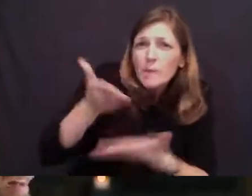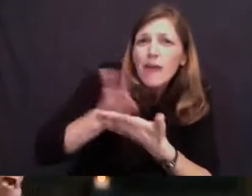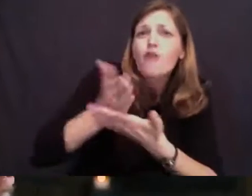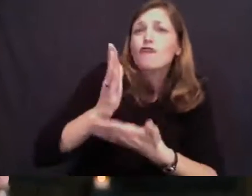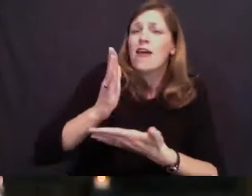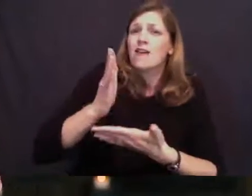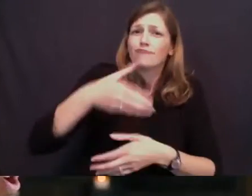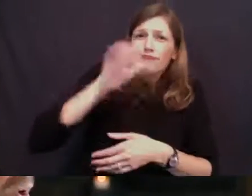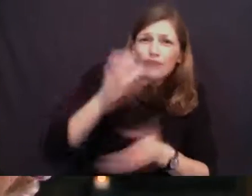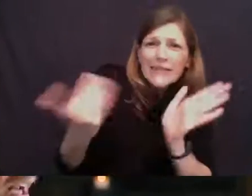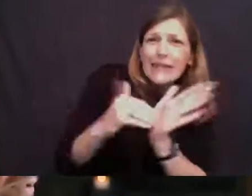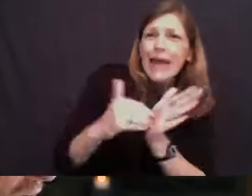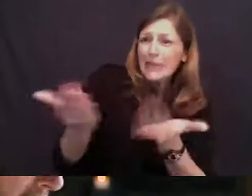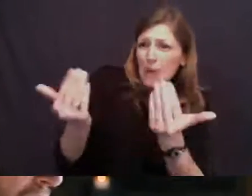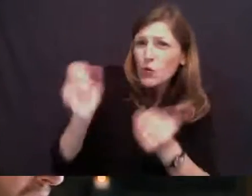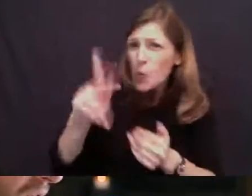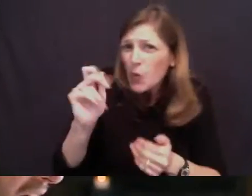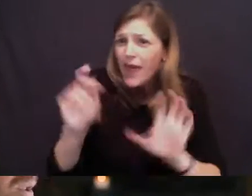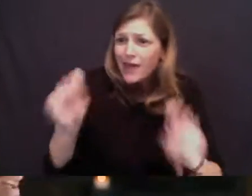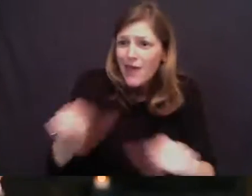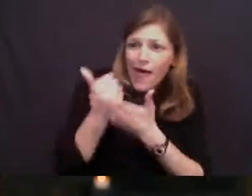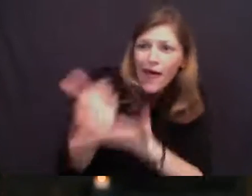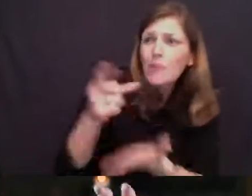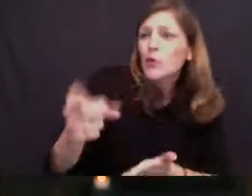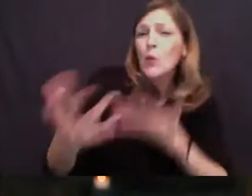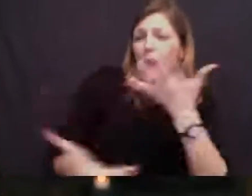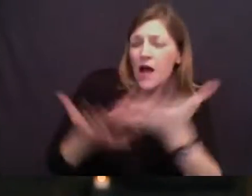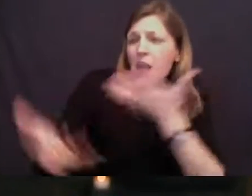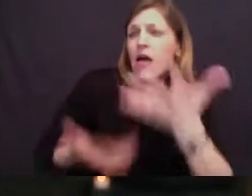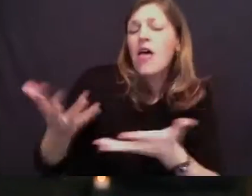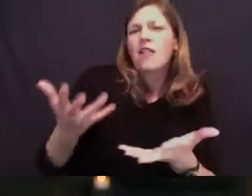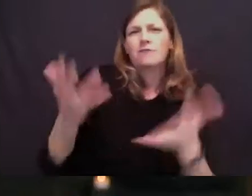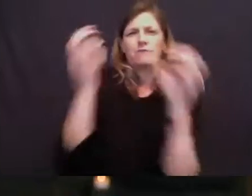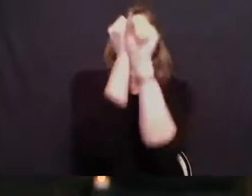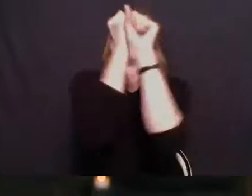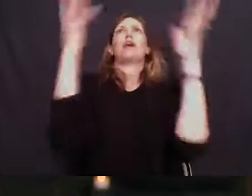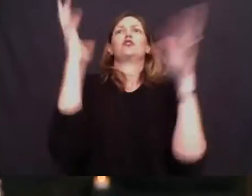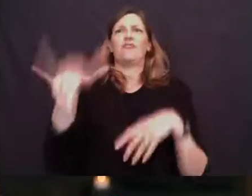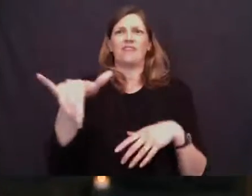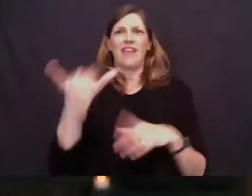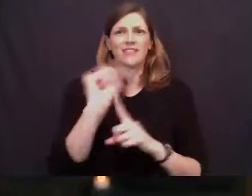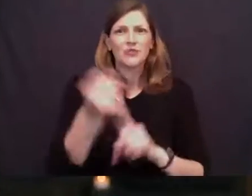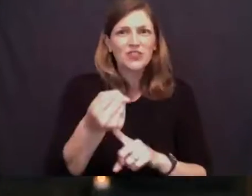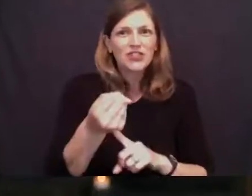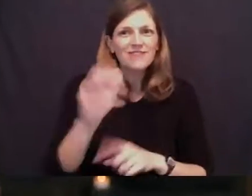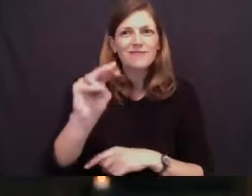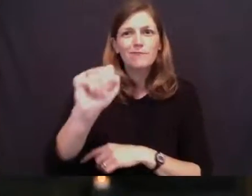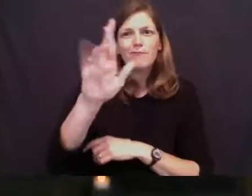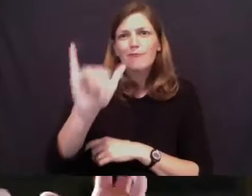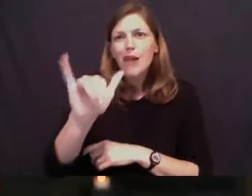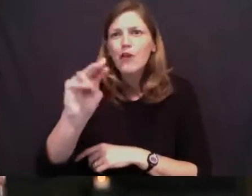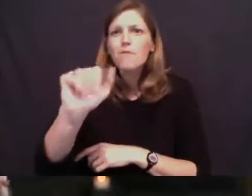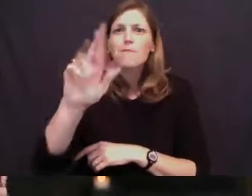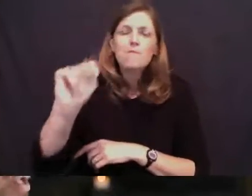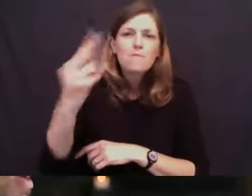drink, Lazarus. Are you okay? Can I do anything for you, Lazarus? And you can just imagine, okay? Like Mary and Martha getting up every,